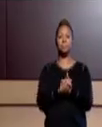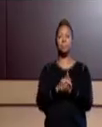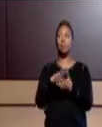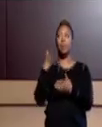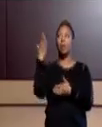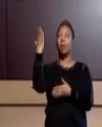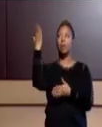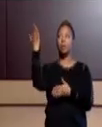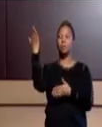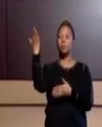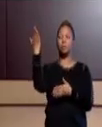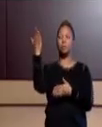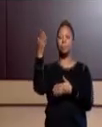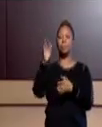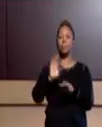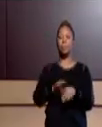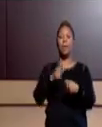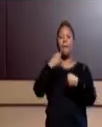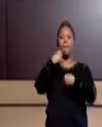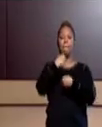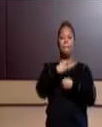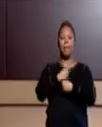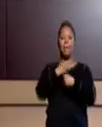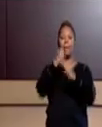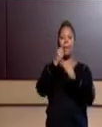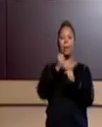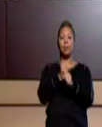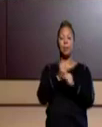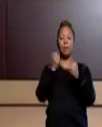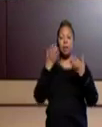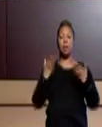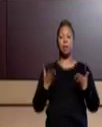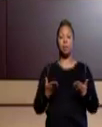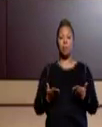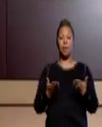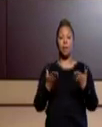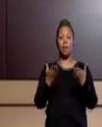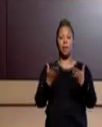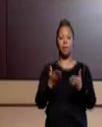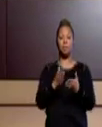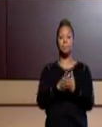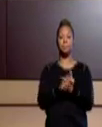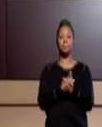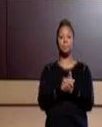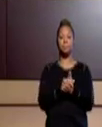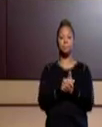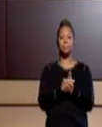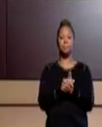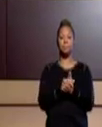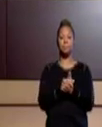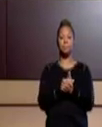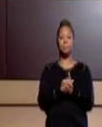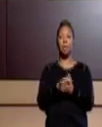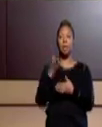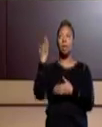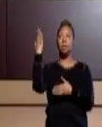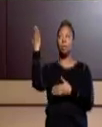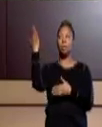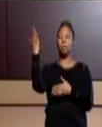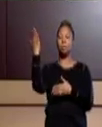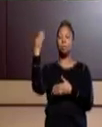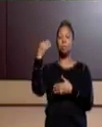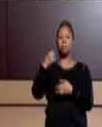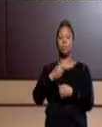way maker. Yes, you are. Yes, you are. Made a way. We believe you're still a